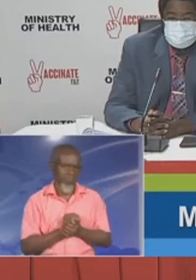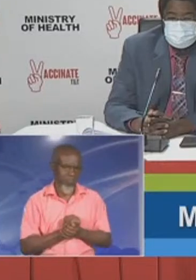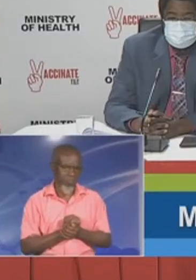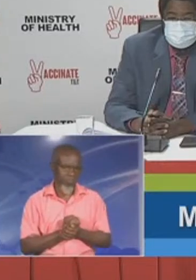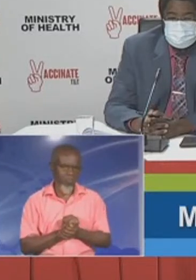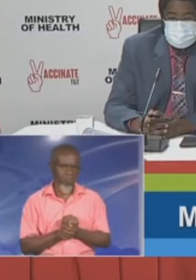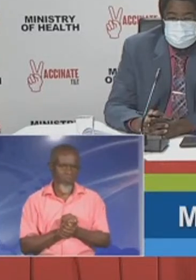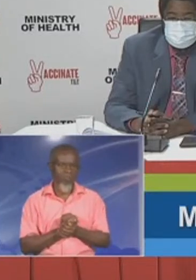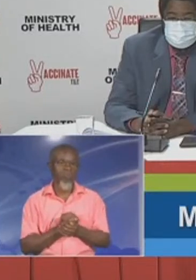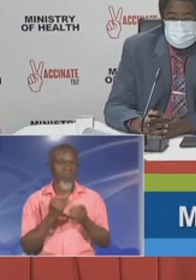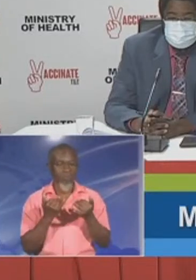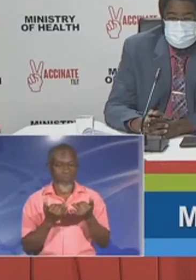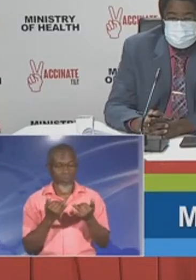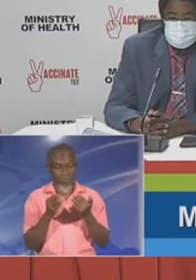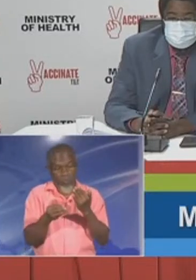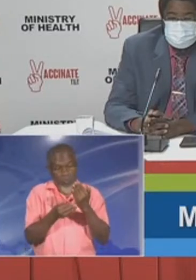time.